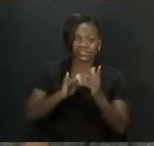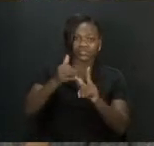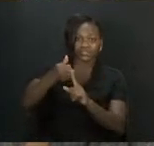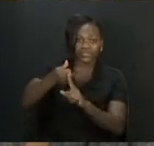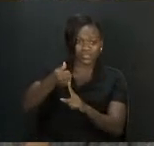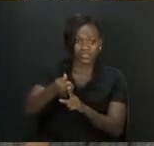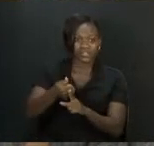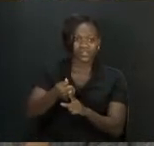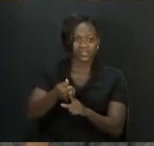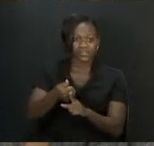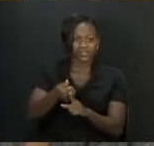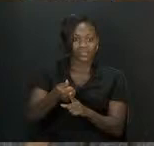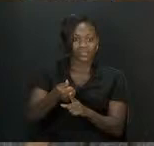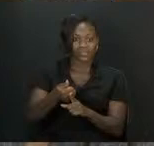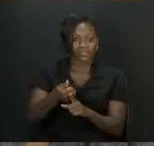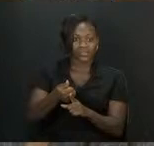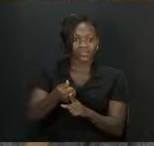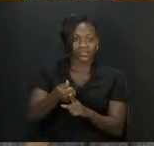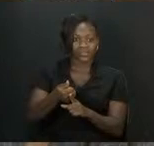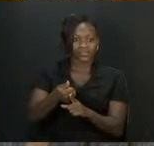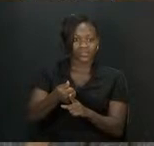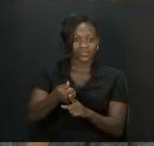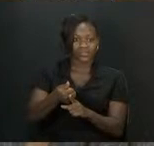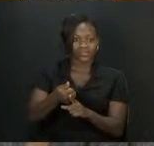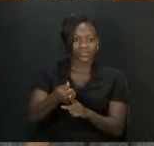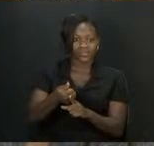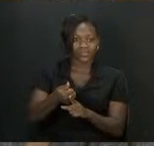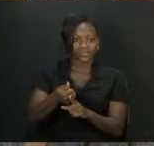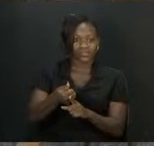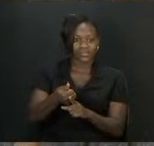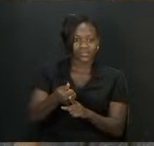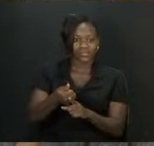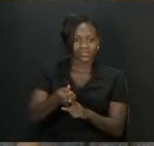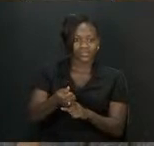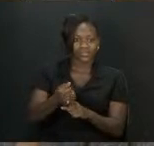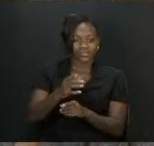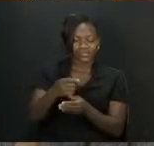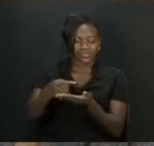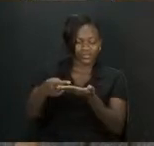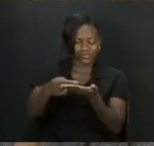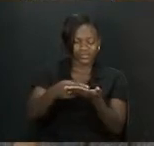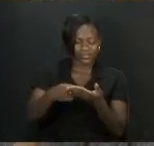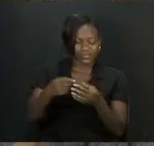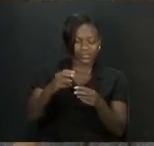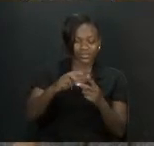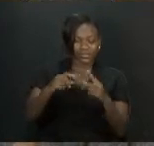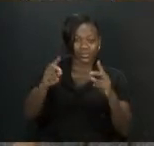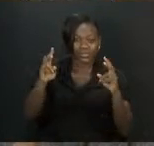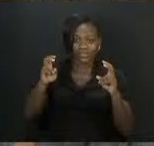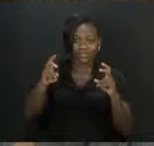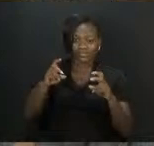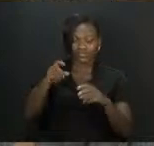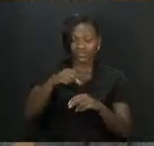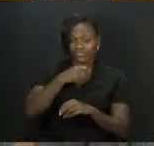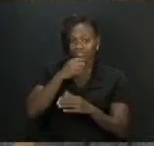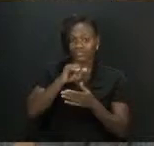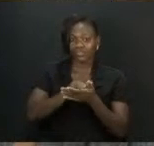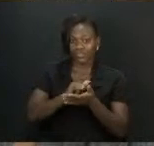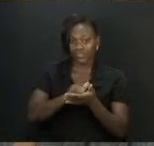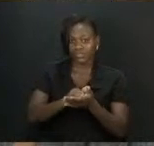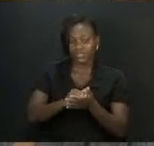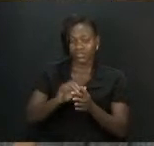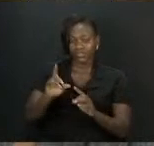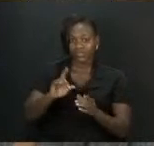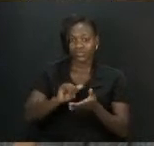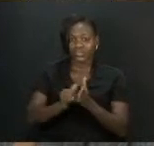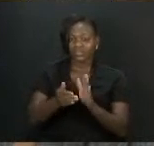and how you are deliberate on certain matters, I'm sure you will ensure this thing is done so